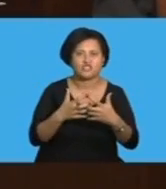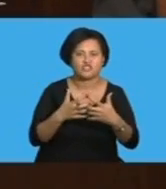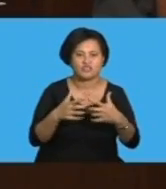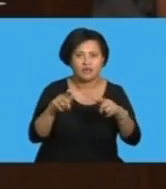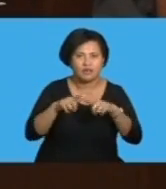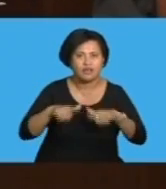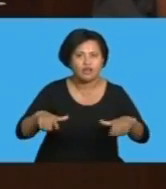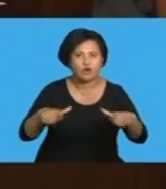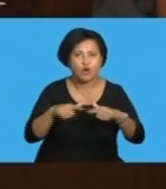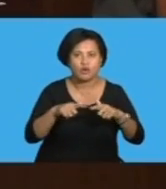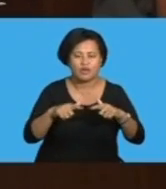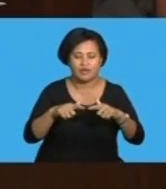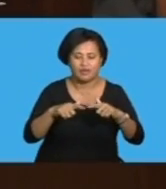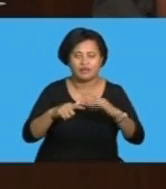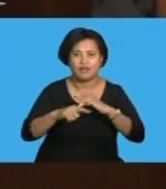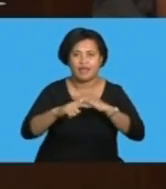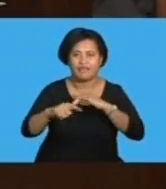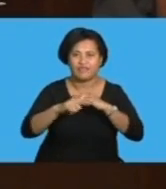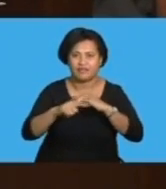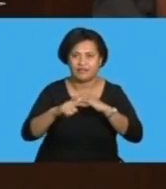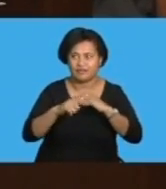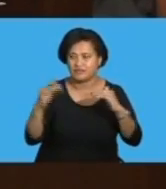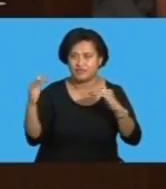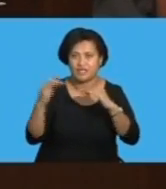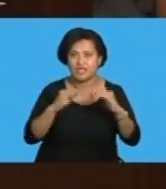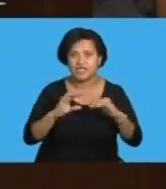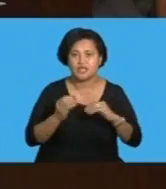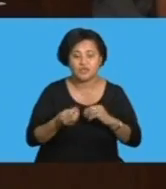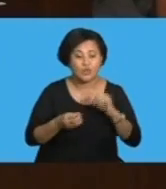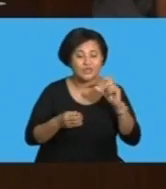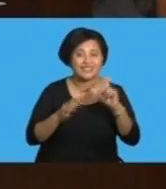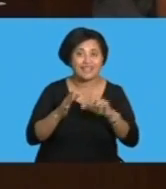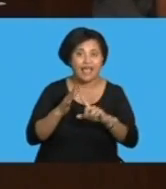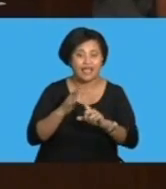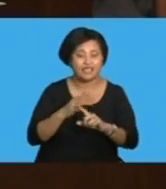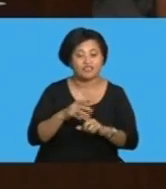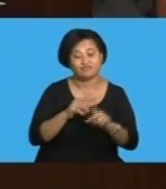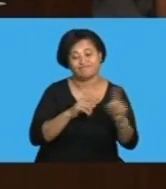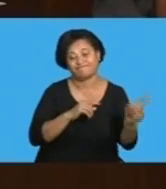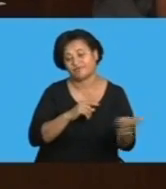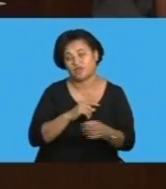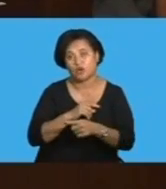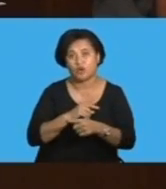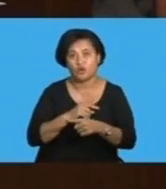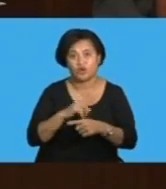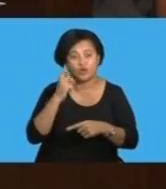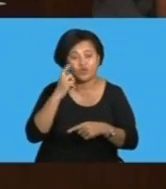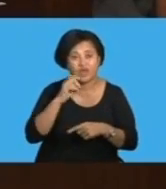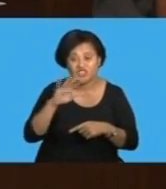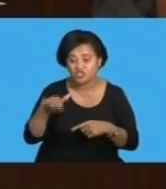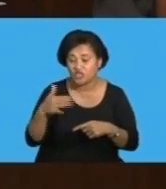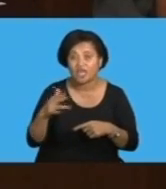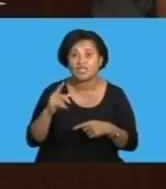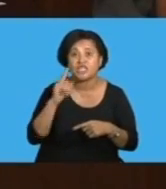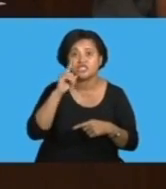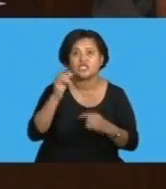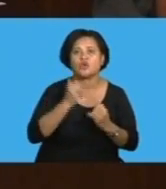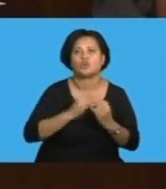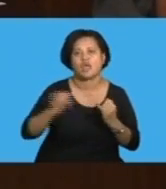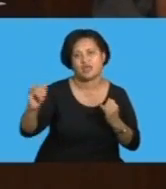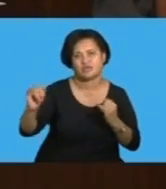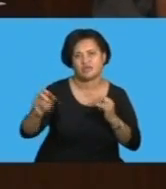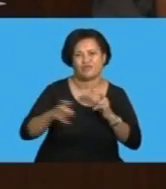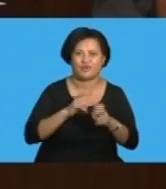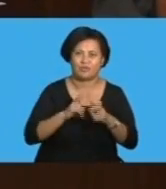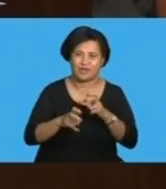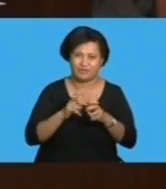when CIU was asked to go and fix up the problem, then they discovered that the problem was a lot bigger. And we all know that. The